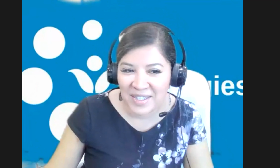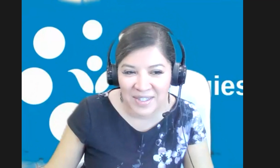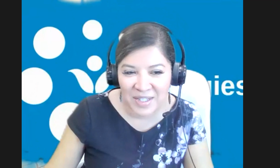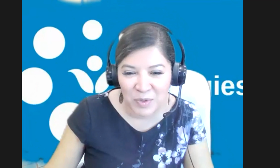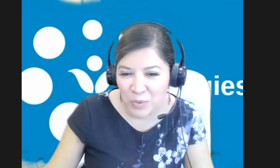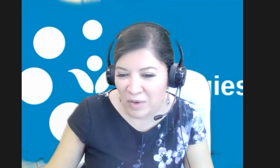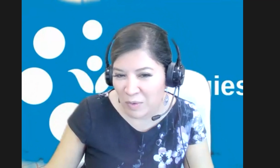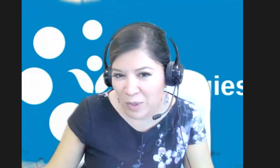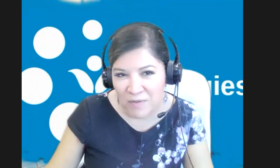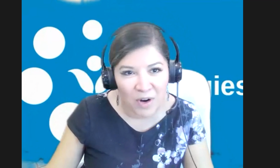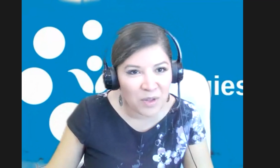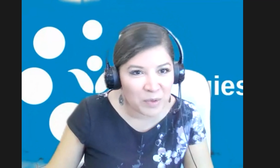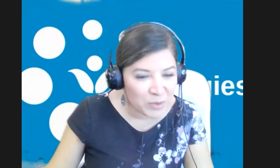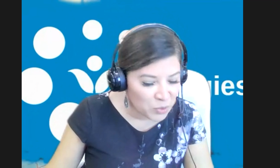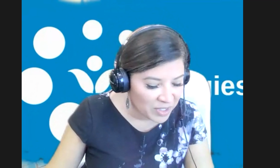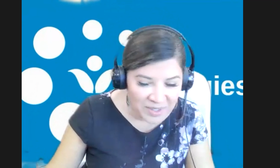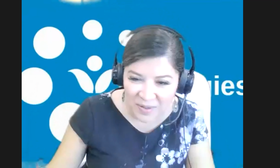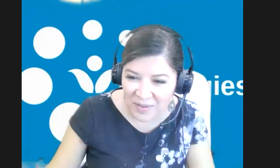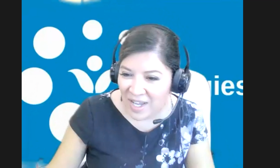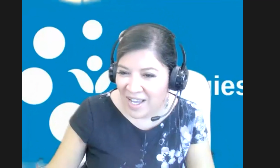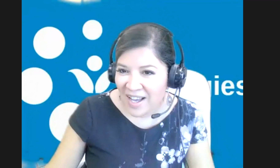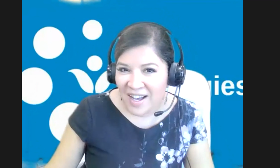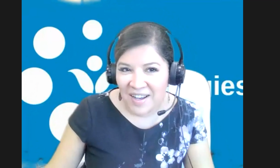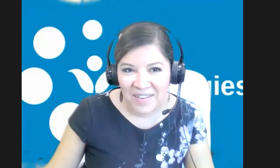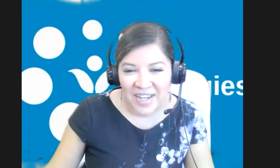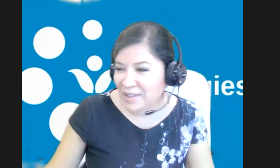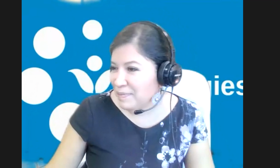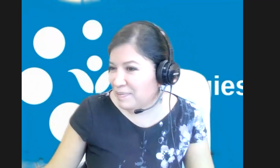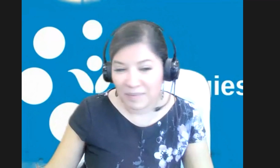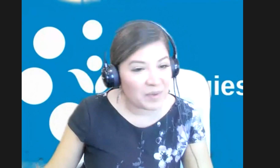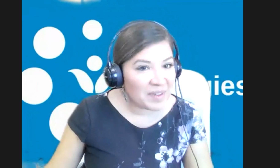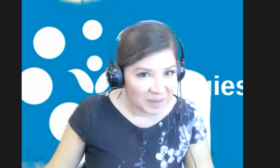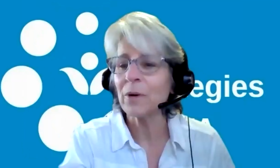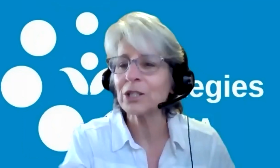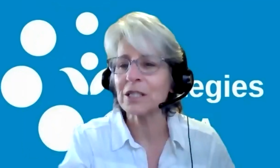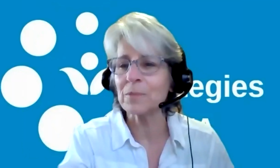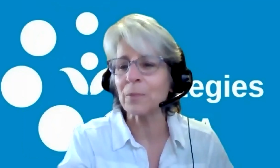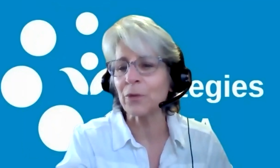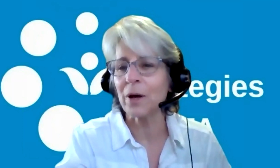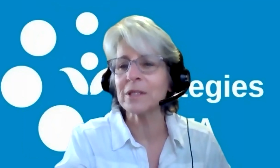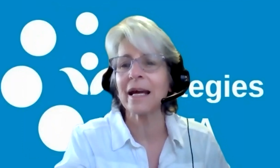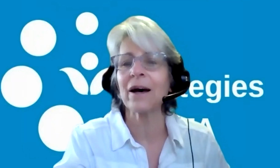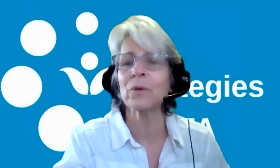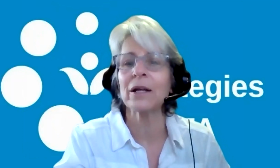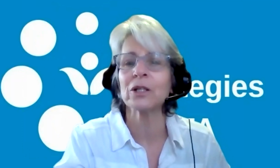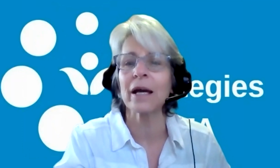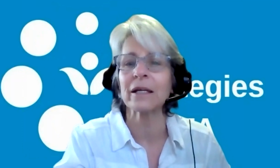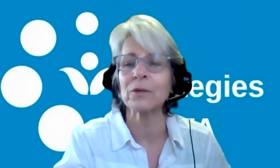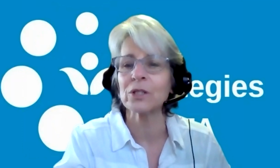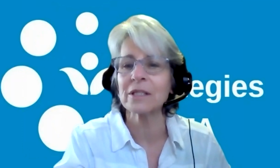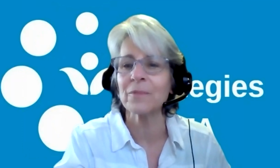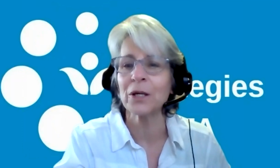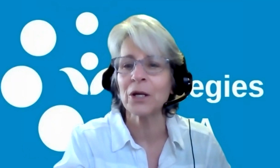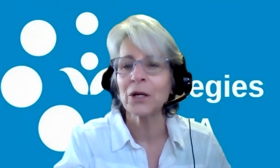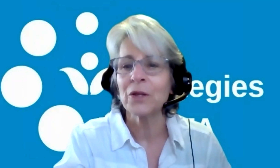back. Yes, yes. We're just waiting. We were waiting for all the groups to join us. So, all right. So anybody want to just thumbs up or thumbs down? How did you like it?